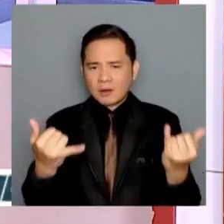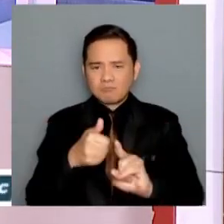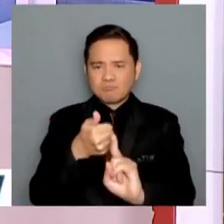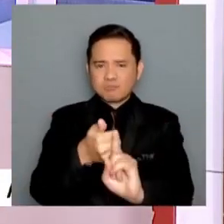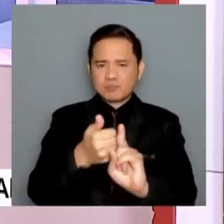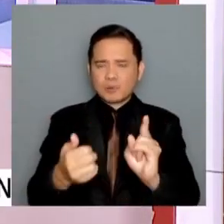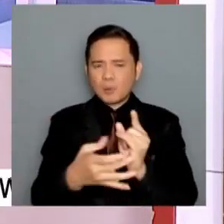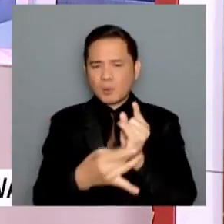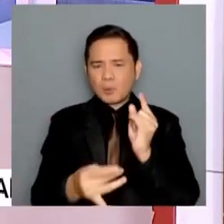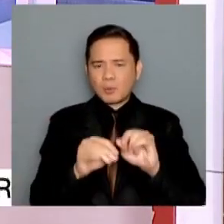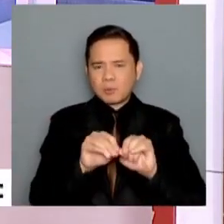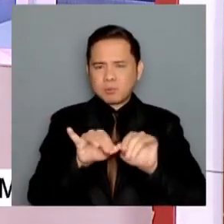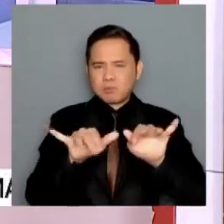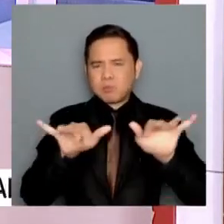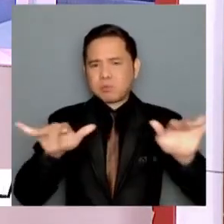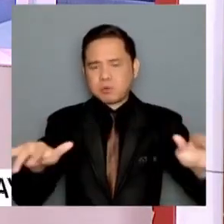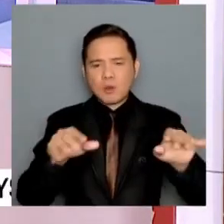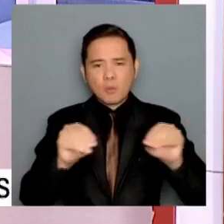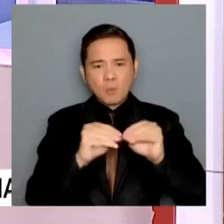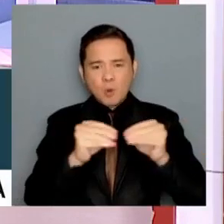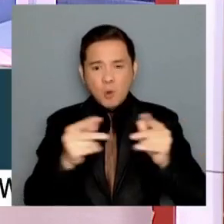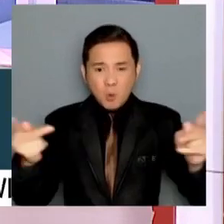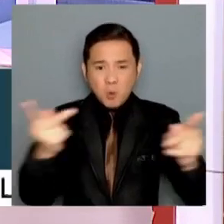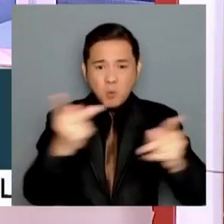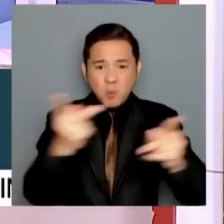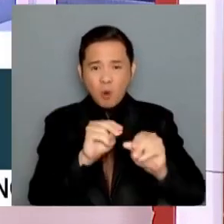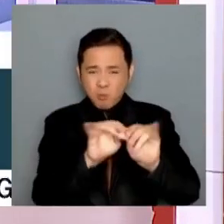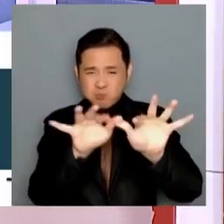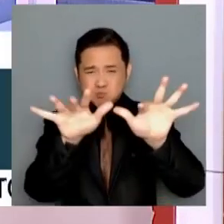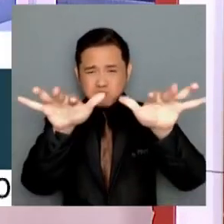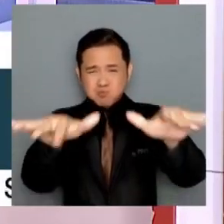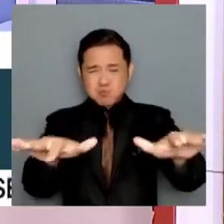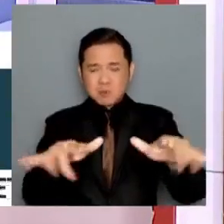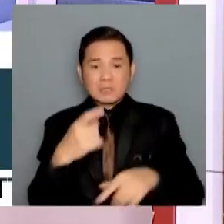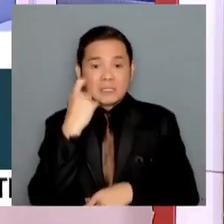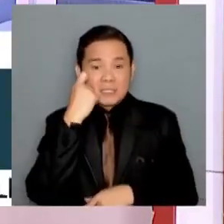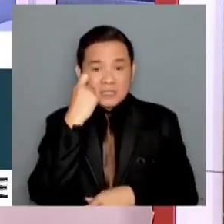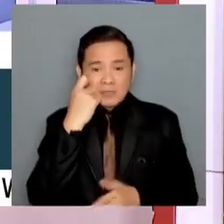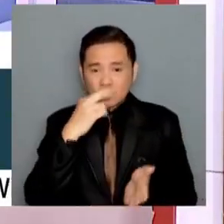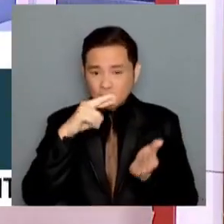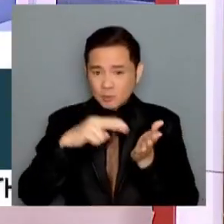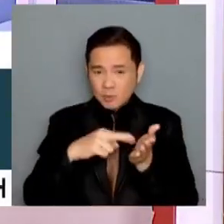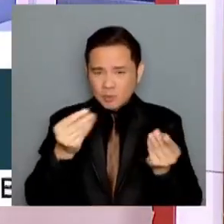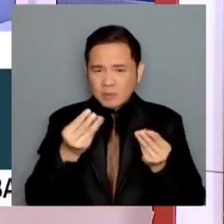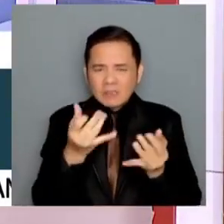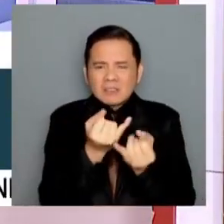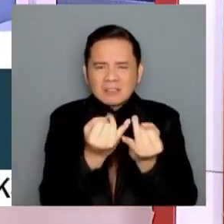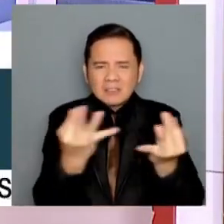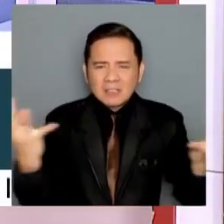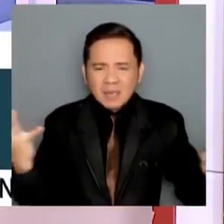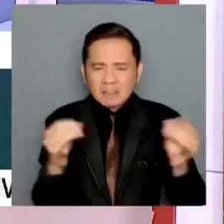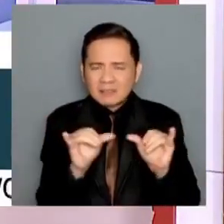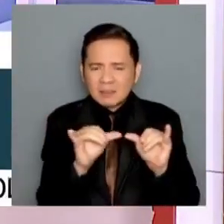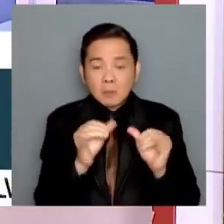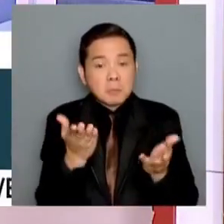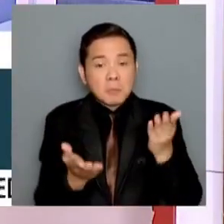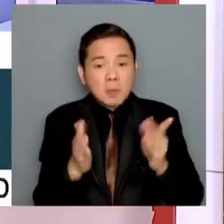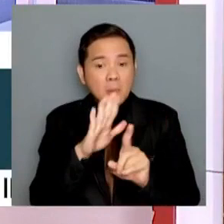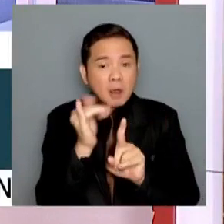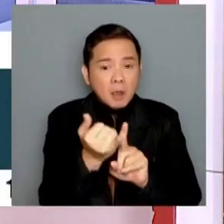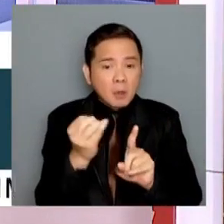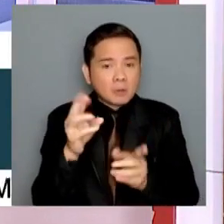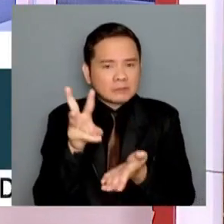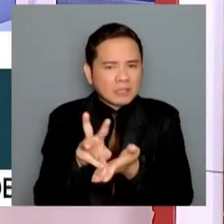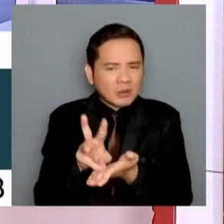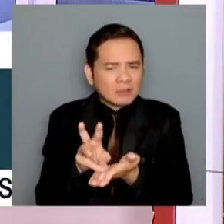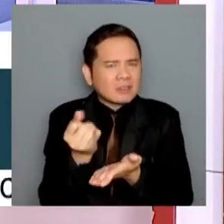spill is becoming wider. Now, based on the last reports that you received, how many areas, perhaps in terms of barangays or towns, are now affected by